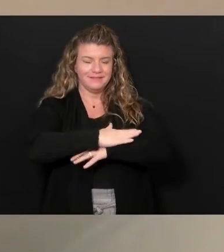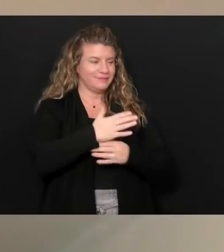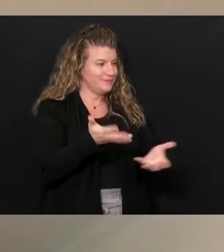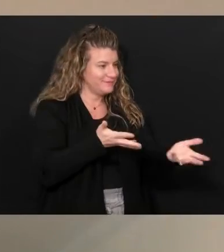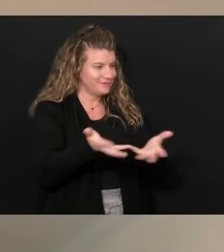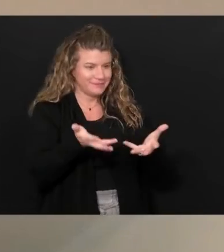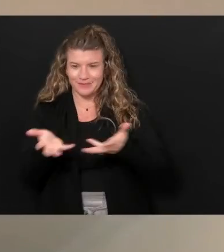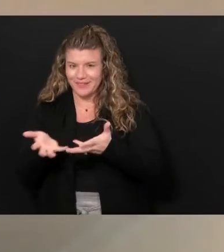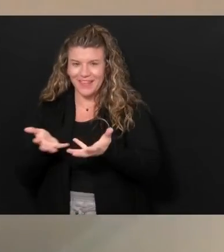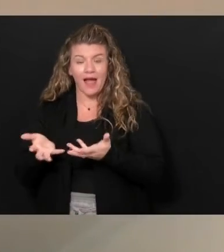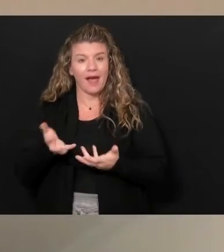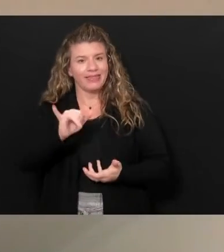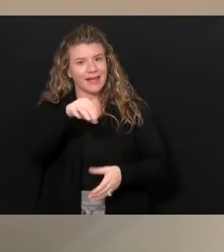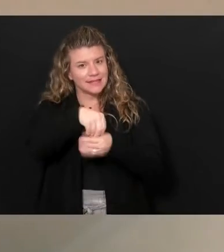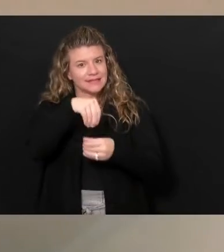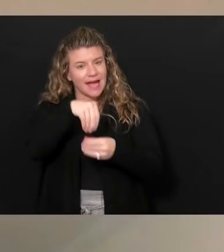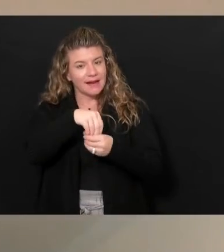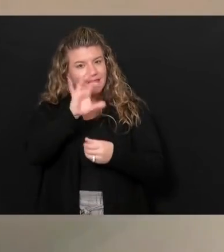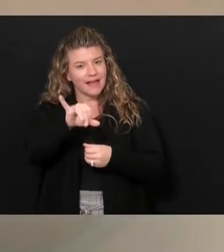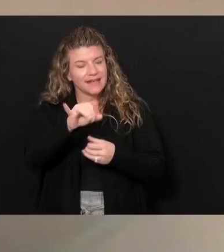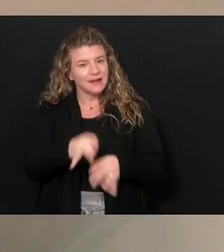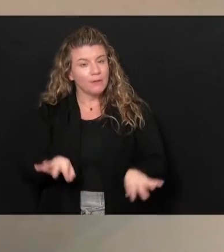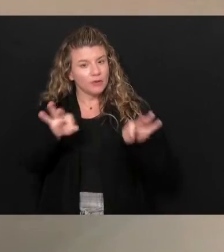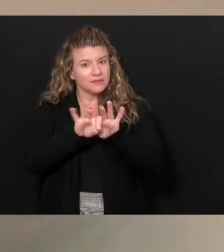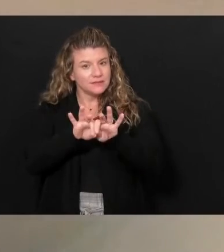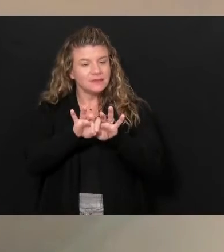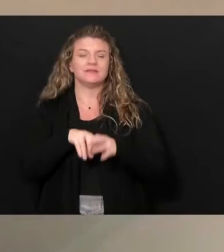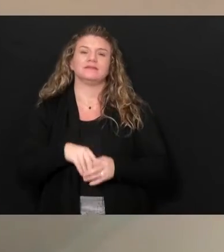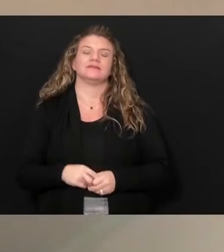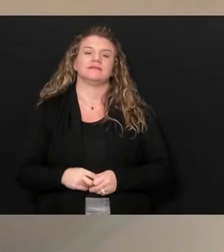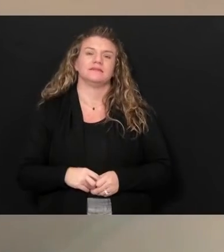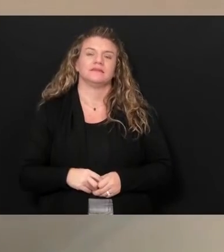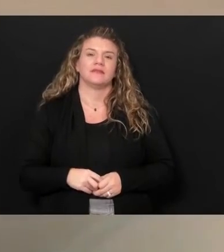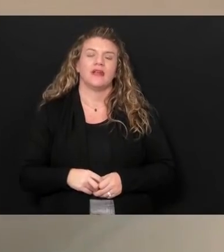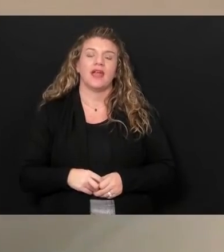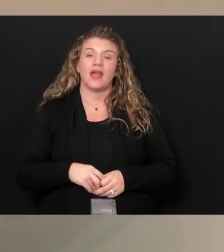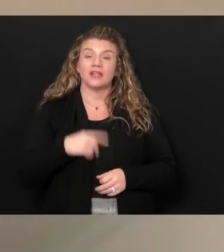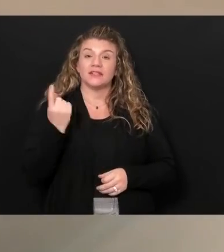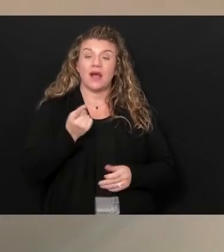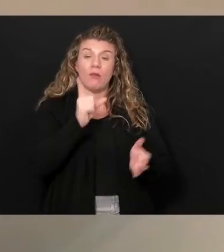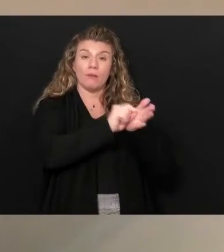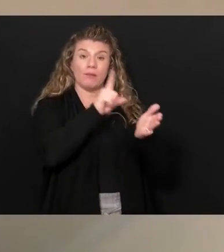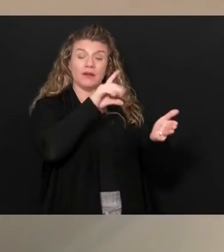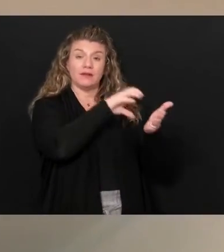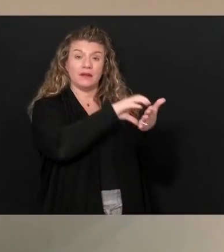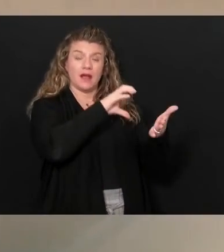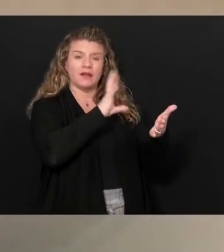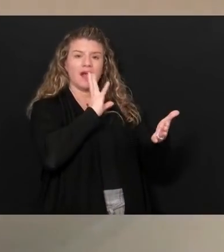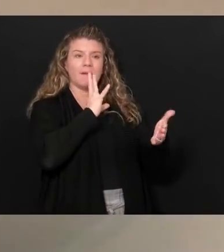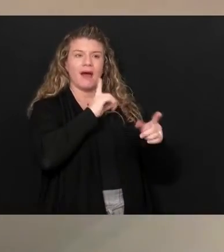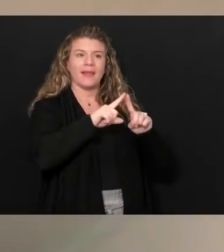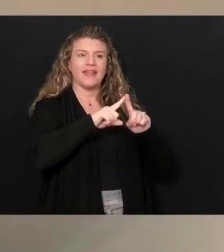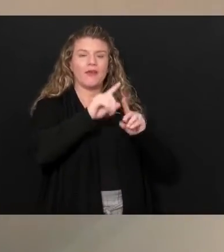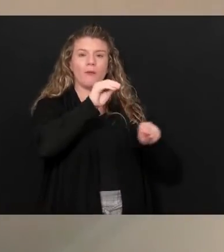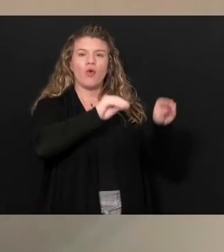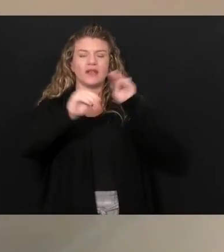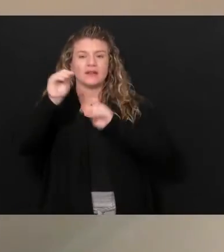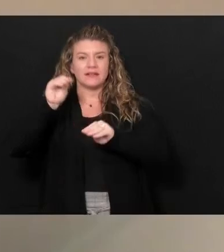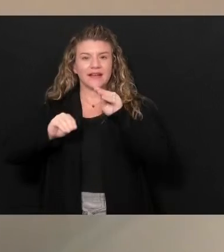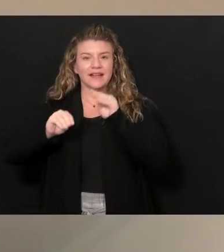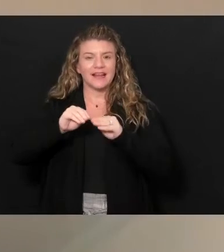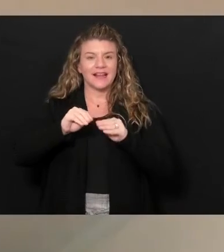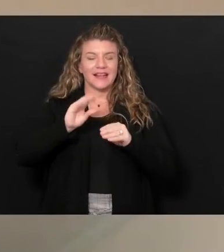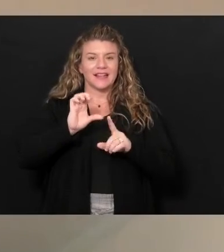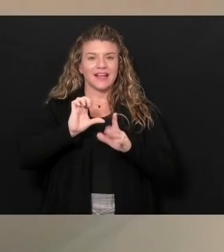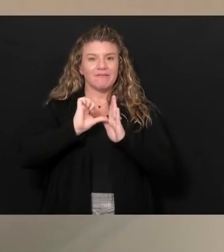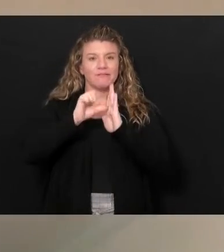be a key. And there's a paper from Nature that talks about mobility data that kind of reinforces that some areas